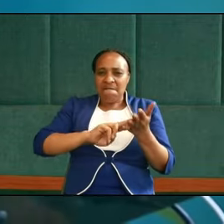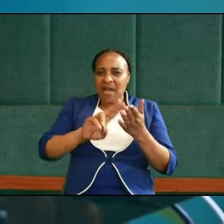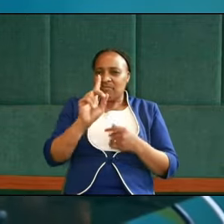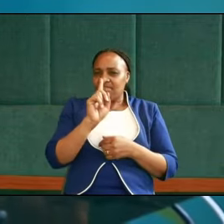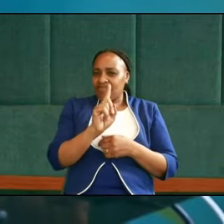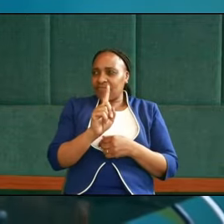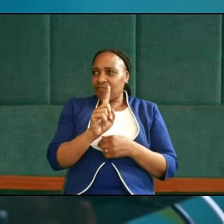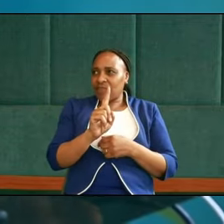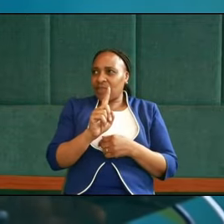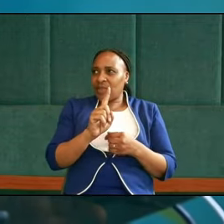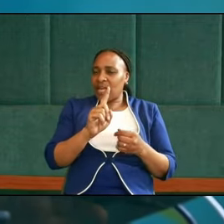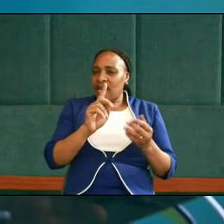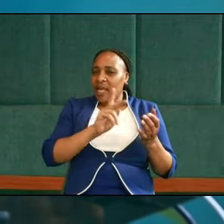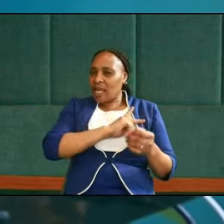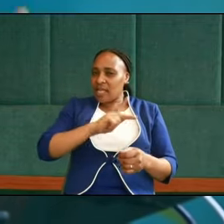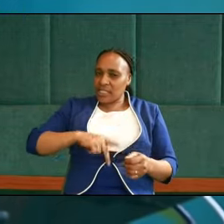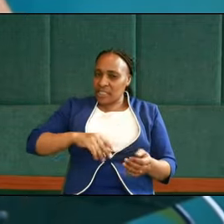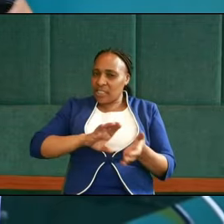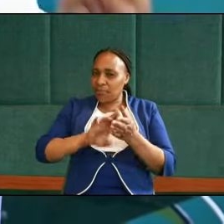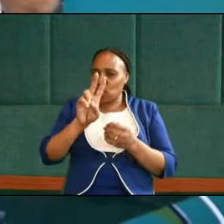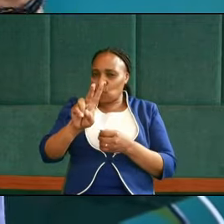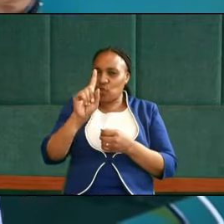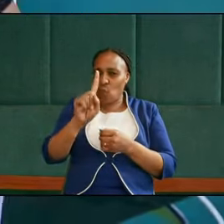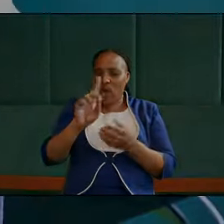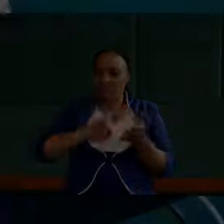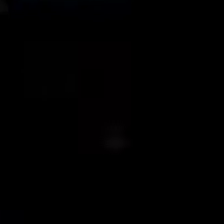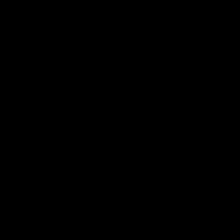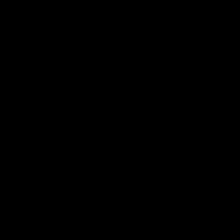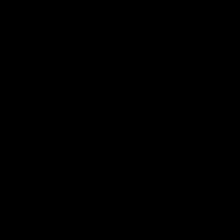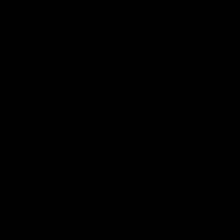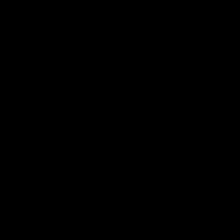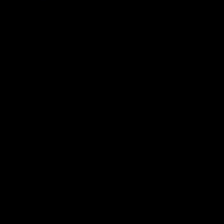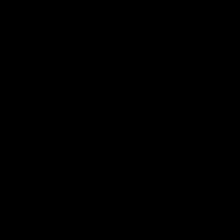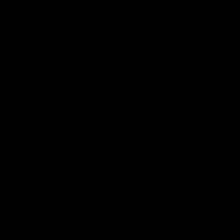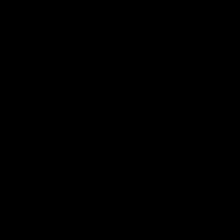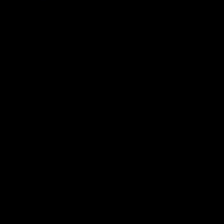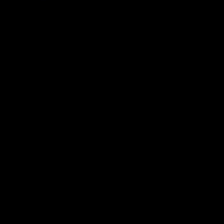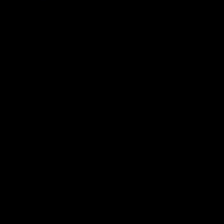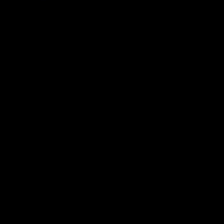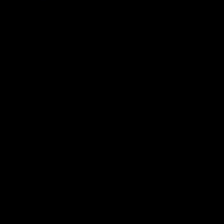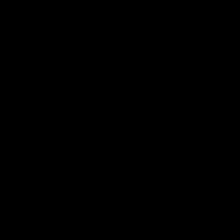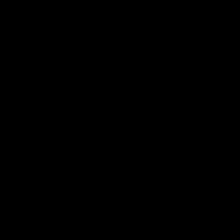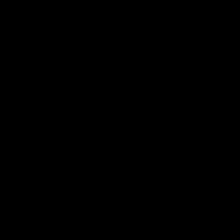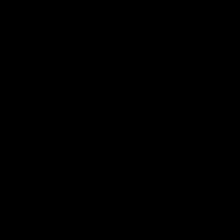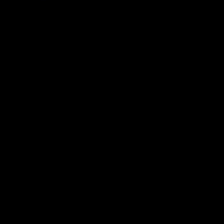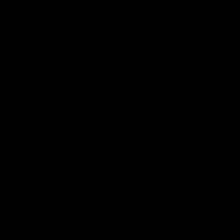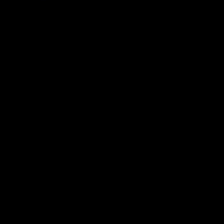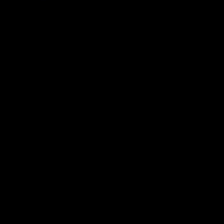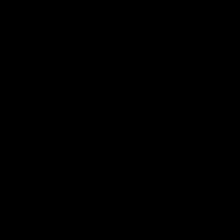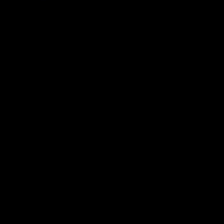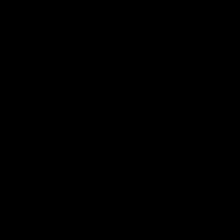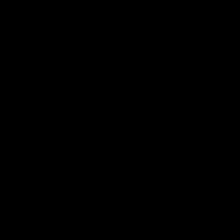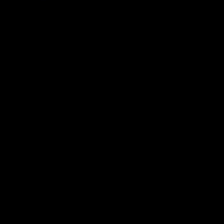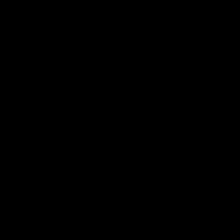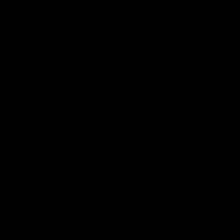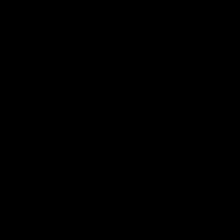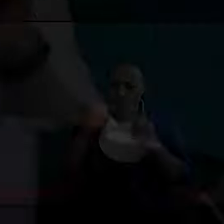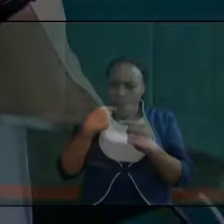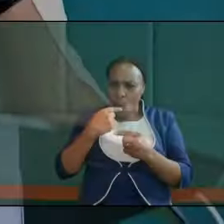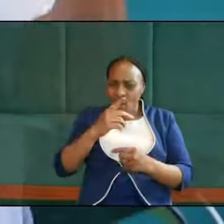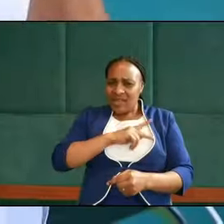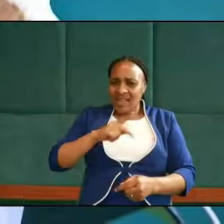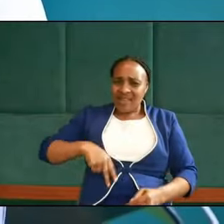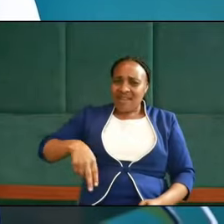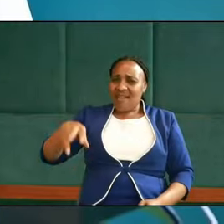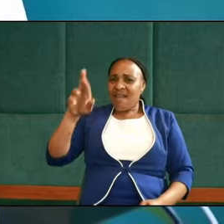Kings chapter 21. Verse 3, but Naboth said to Ahab, he was not afraid of the president. He